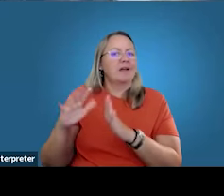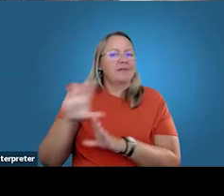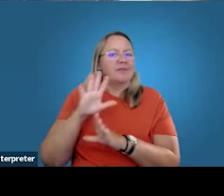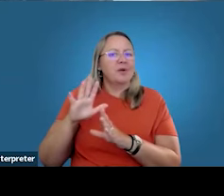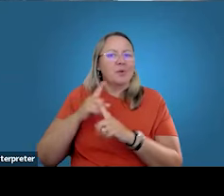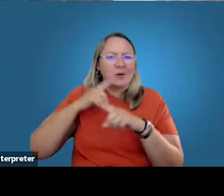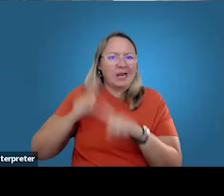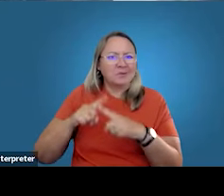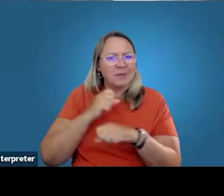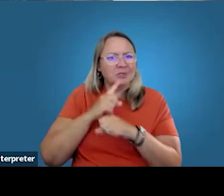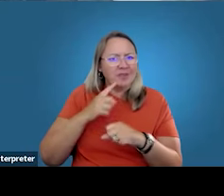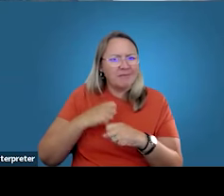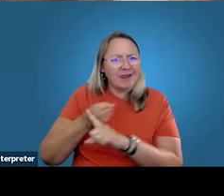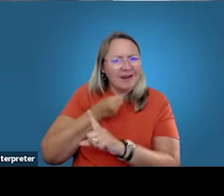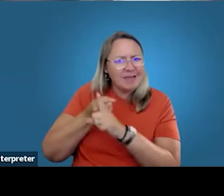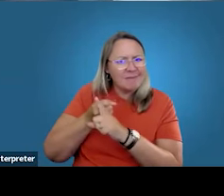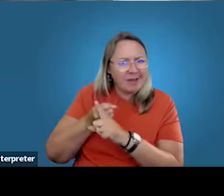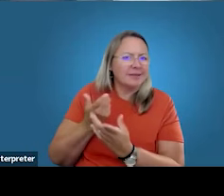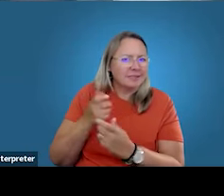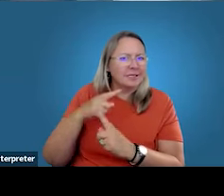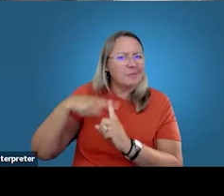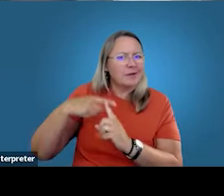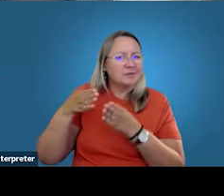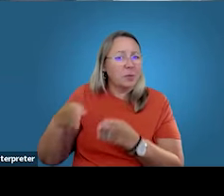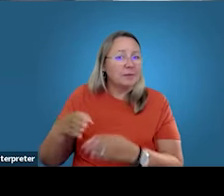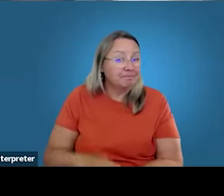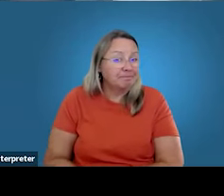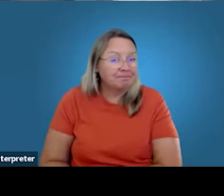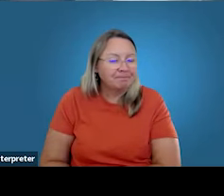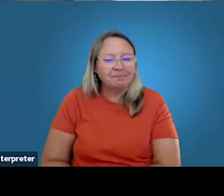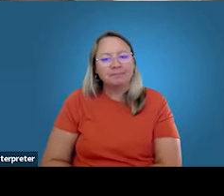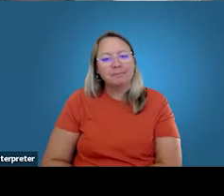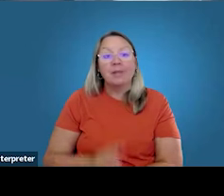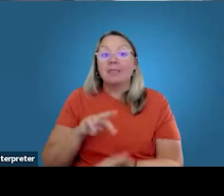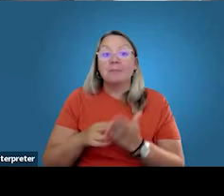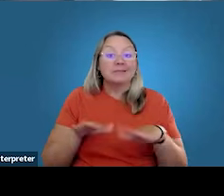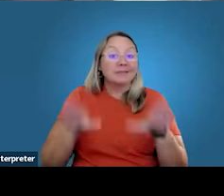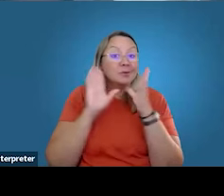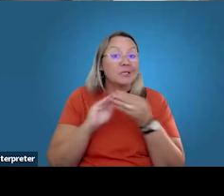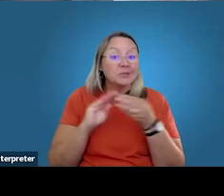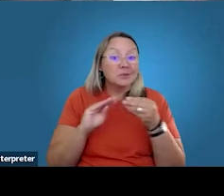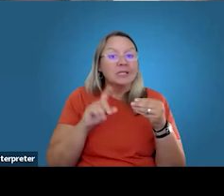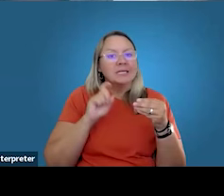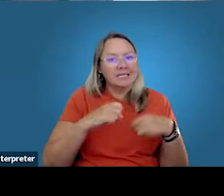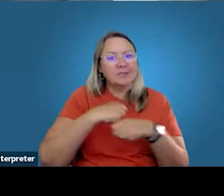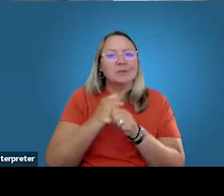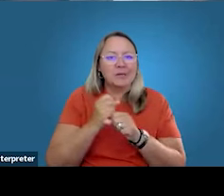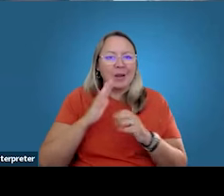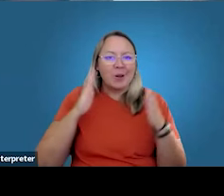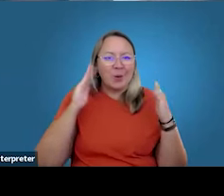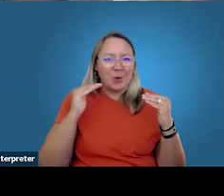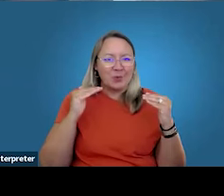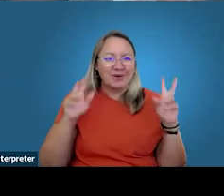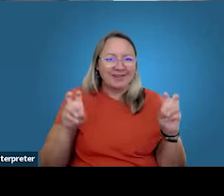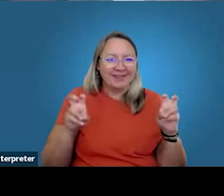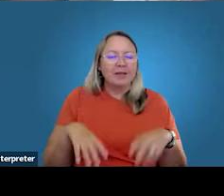want to feel like they've made an impact in some way. So it means that great stories need to create hope. To cut